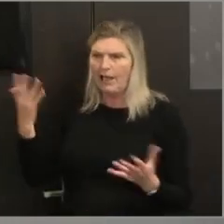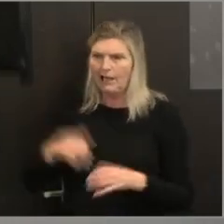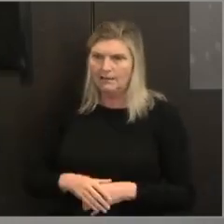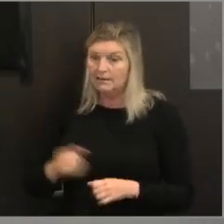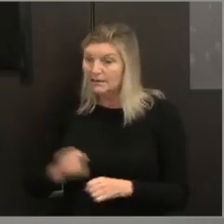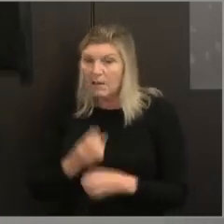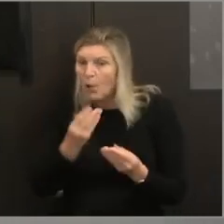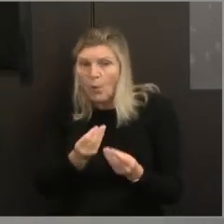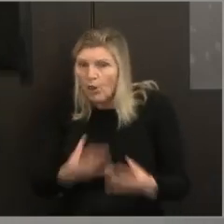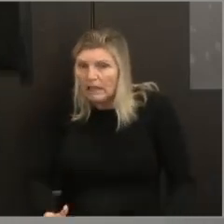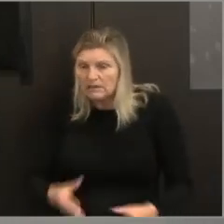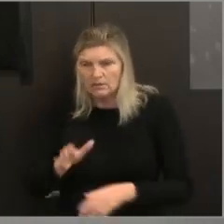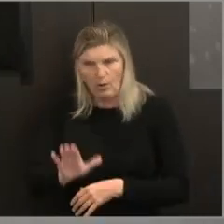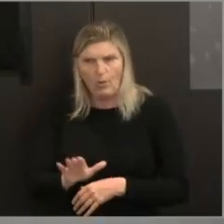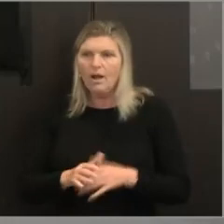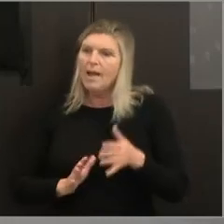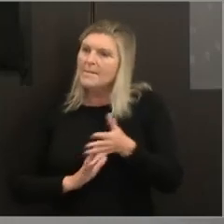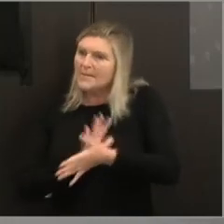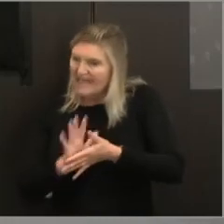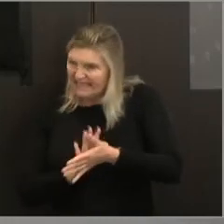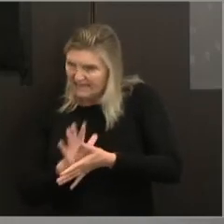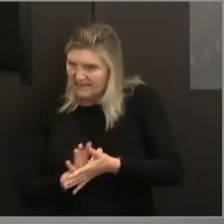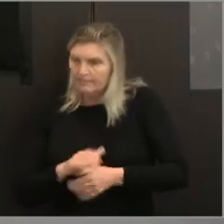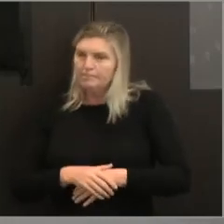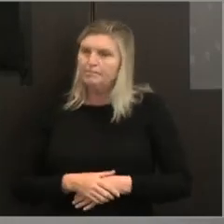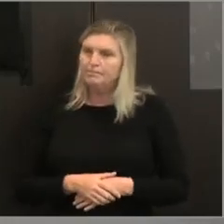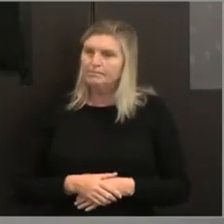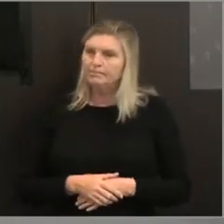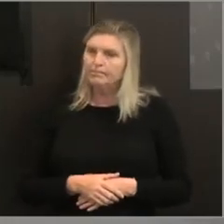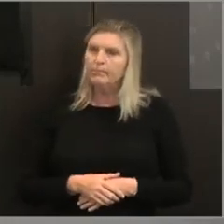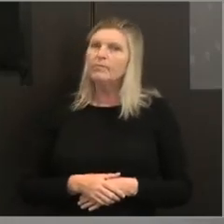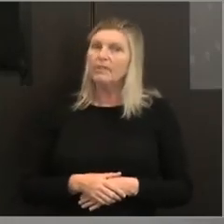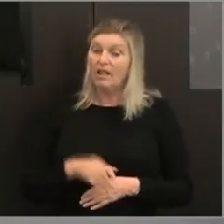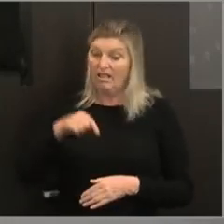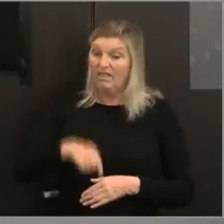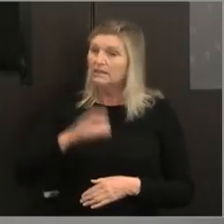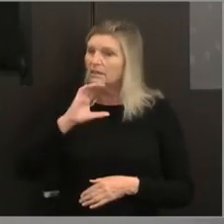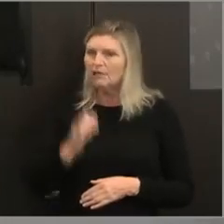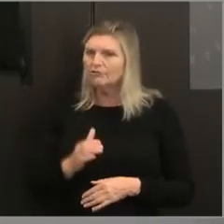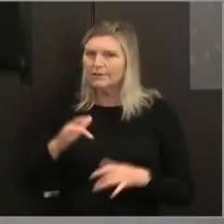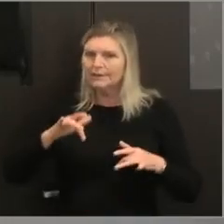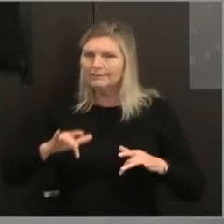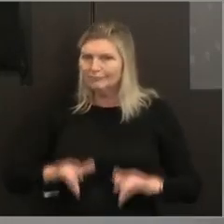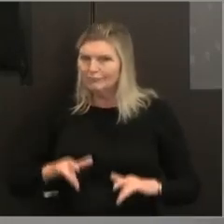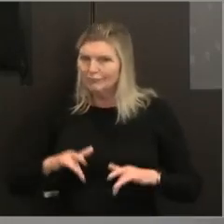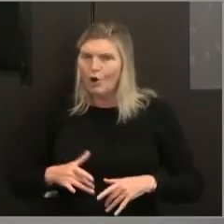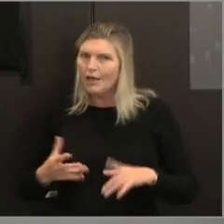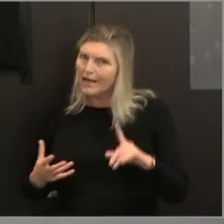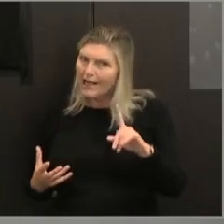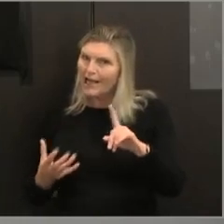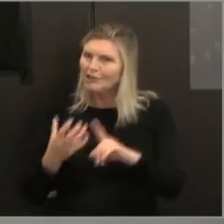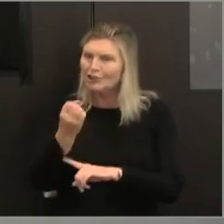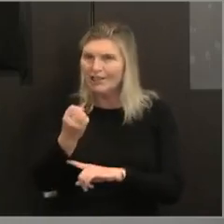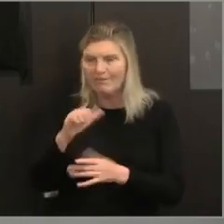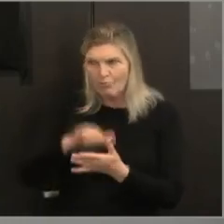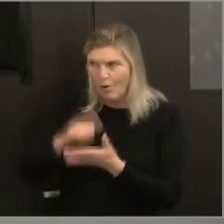it. Rather, it merely indicates the steps this country still needs to take to properly